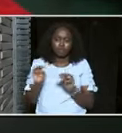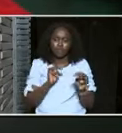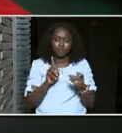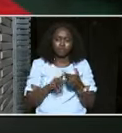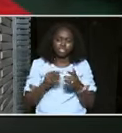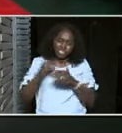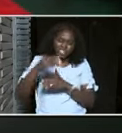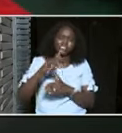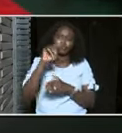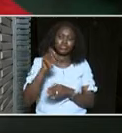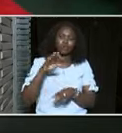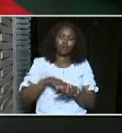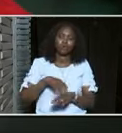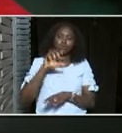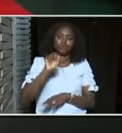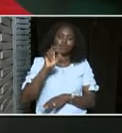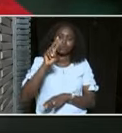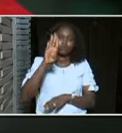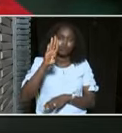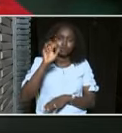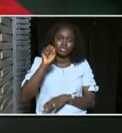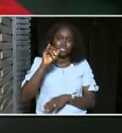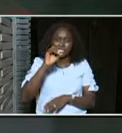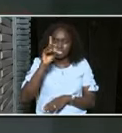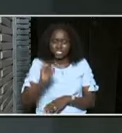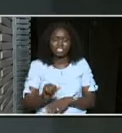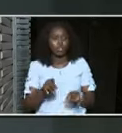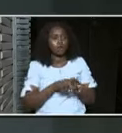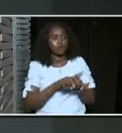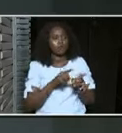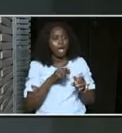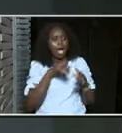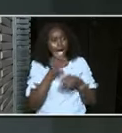subsidy? Yes, and out of school children, I mentioned it.